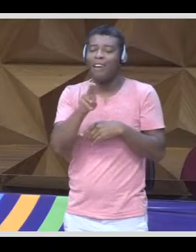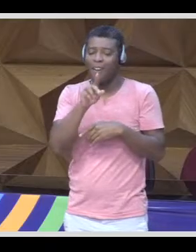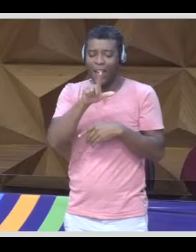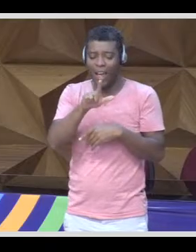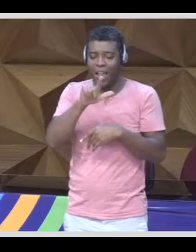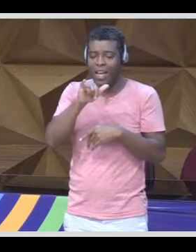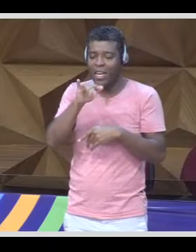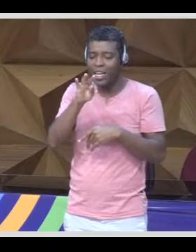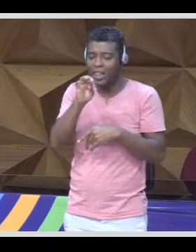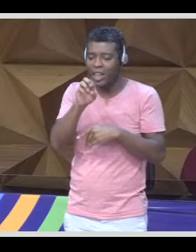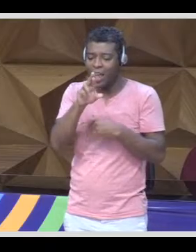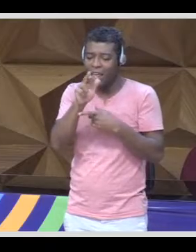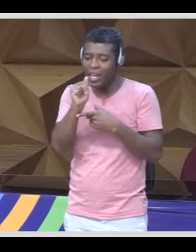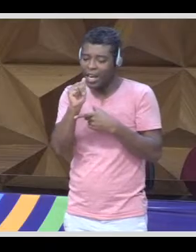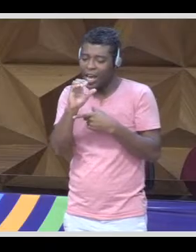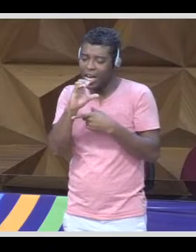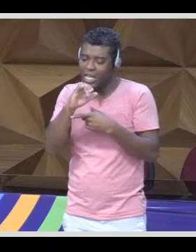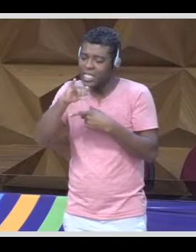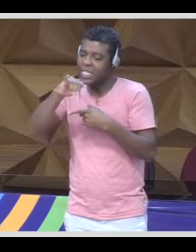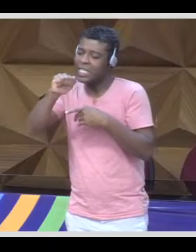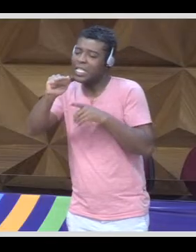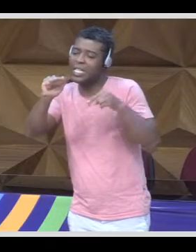the process. So you're not going to stop it.